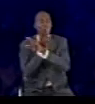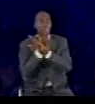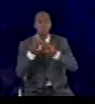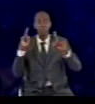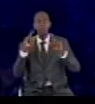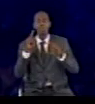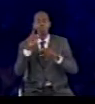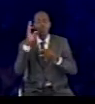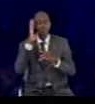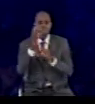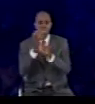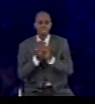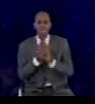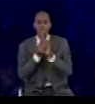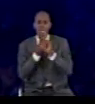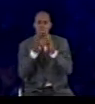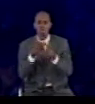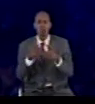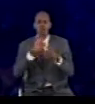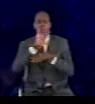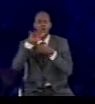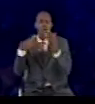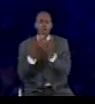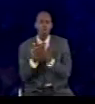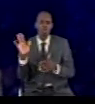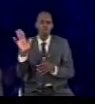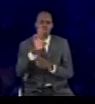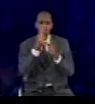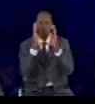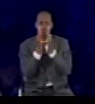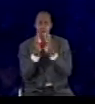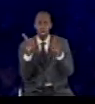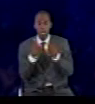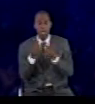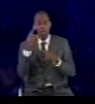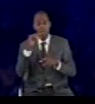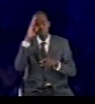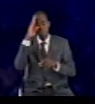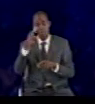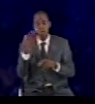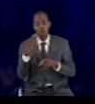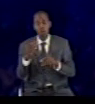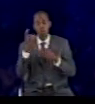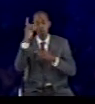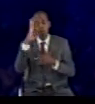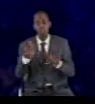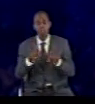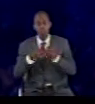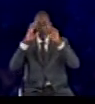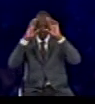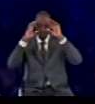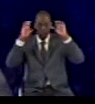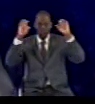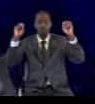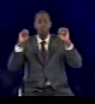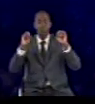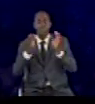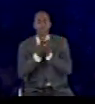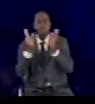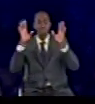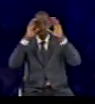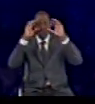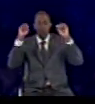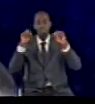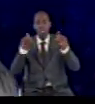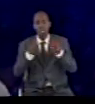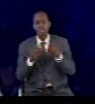answers to all your prayers as the man of god as the jedi superintendent as the apostle of faith as it